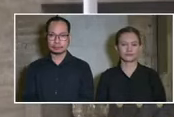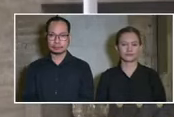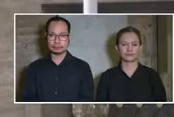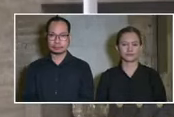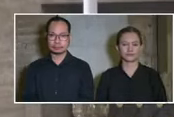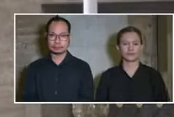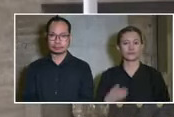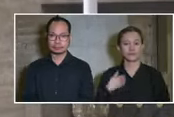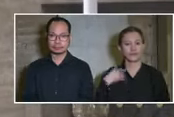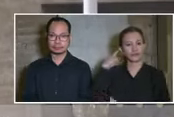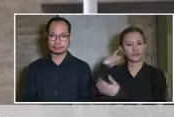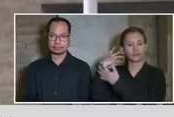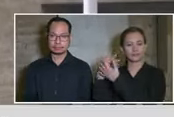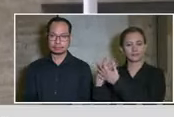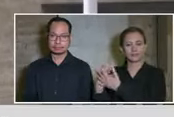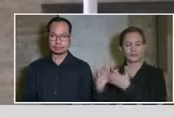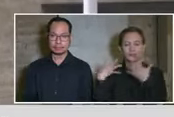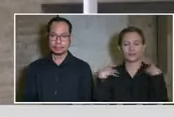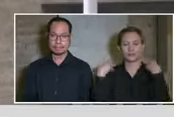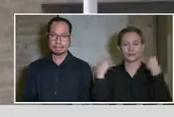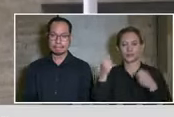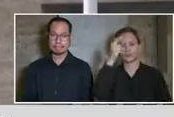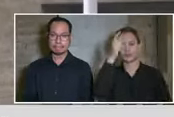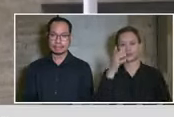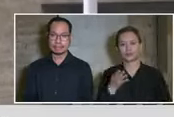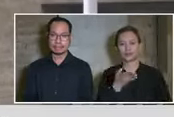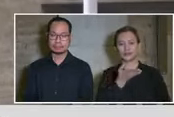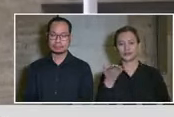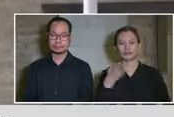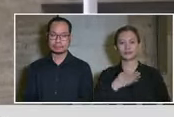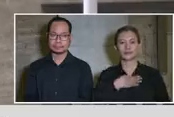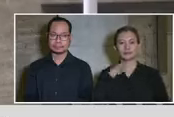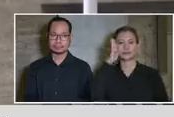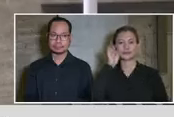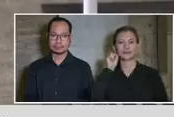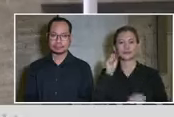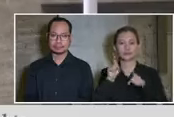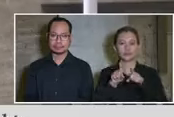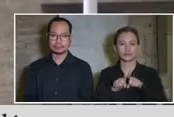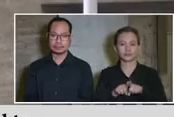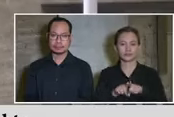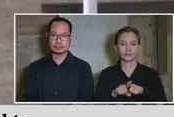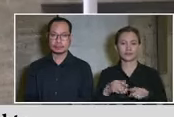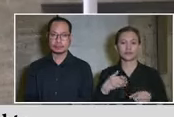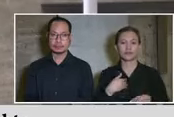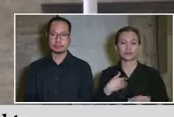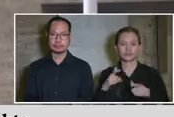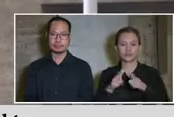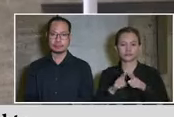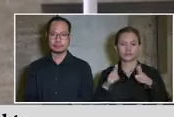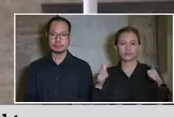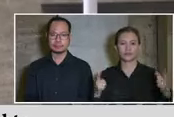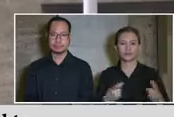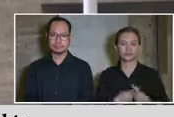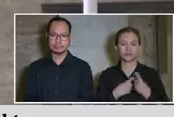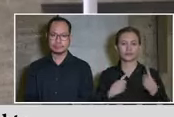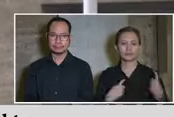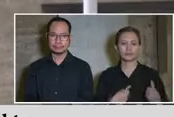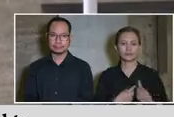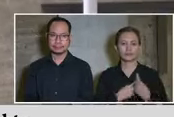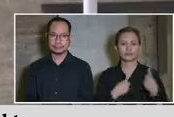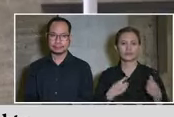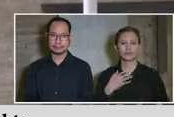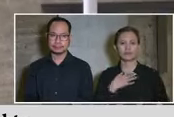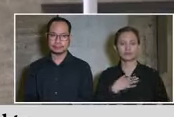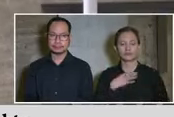I confess to Almighty God, and to you, my brothers and sisters, that I have greatly